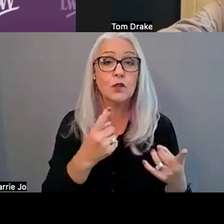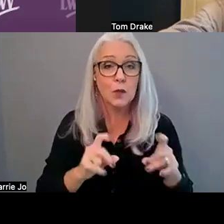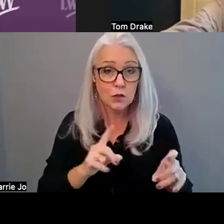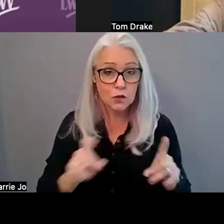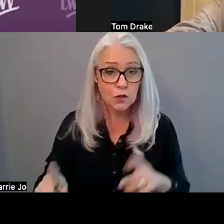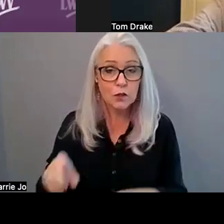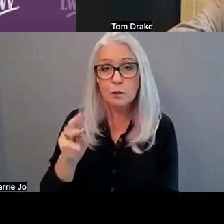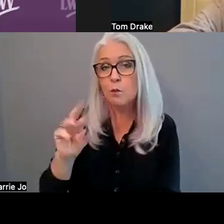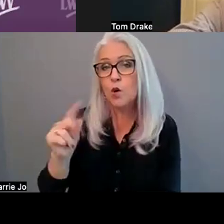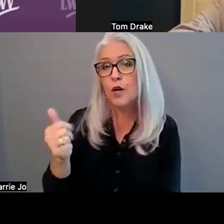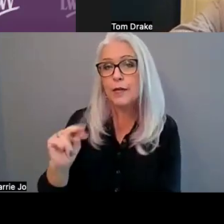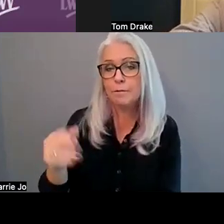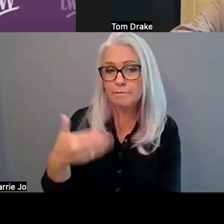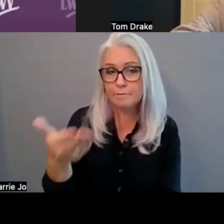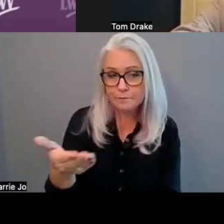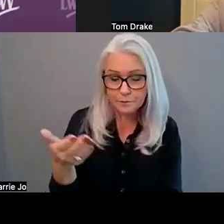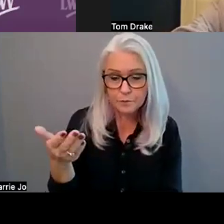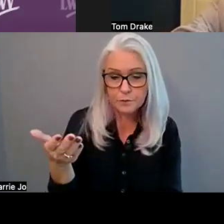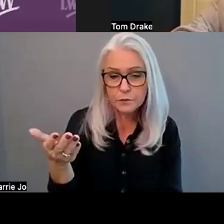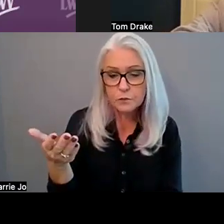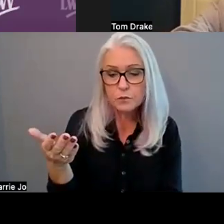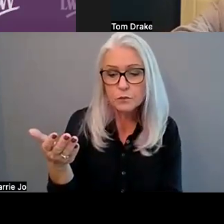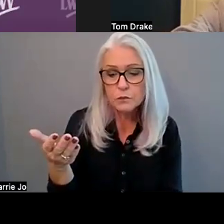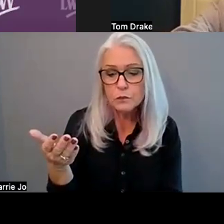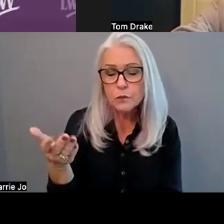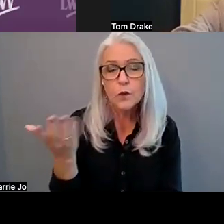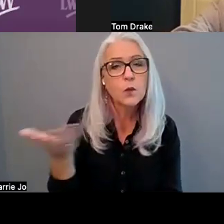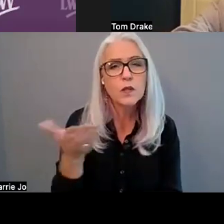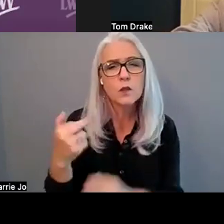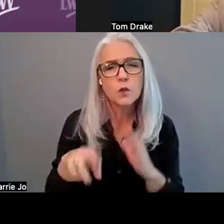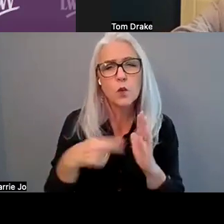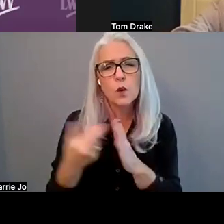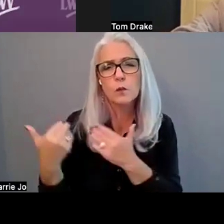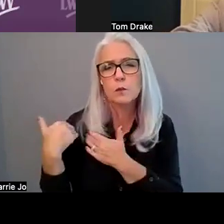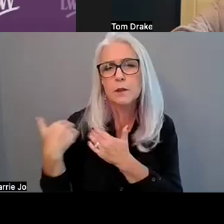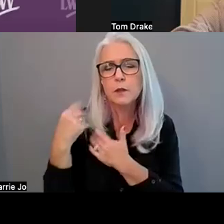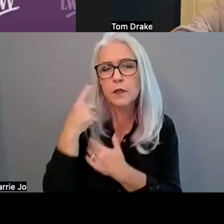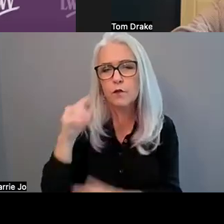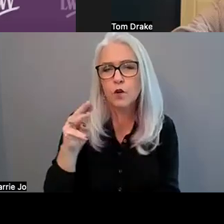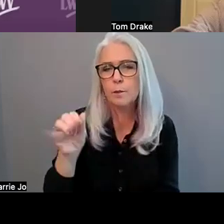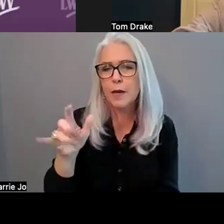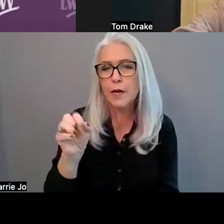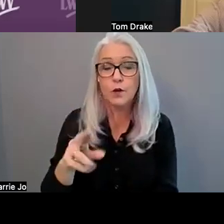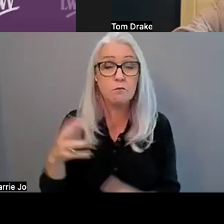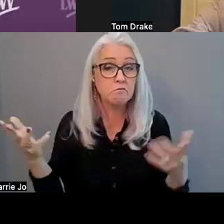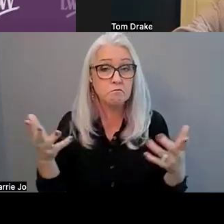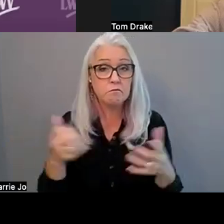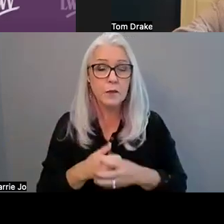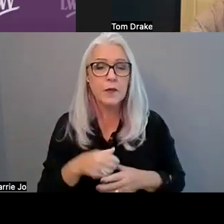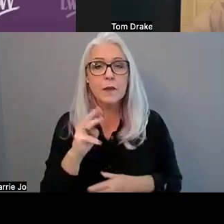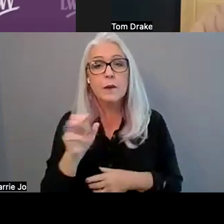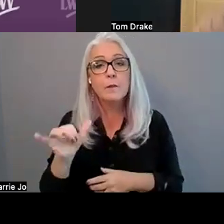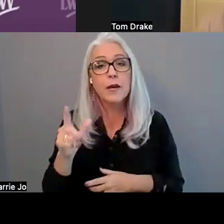with you. What do you see as the role and responsibilities of the mayor? The mayor is the